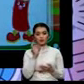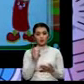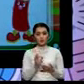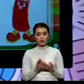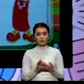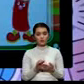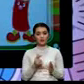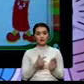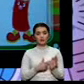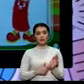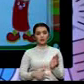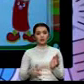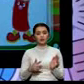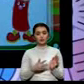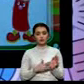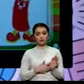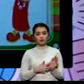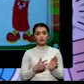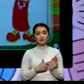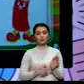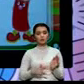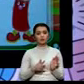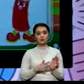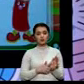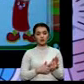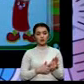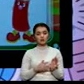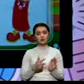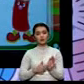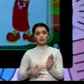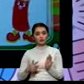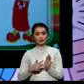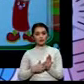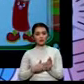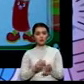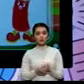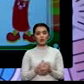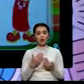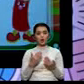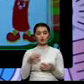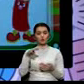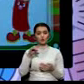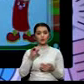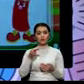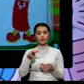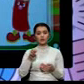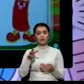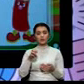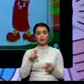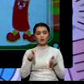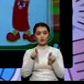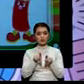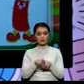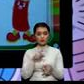esa 78. 78 teng 78. Ushbu tenglamani mana shu